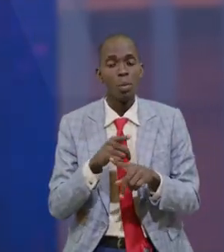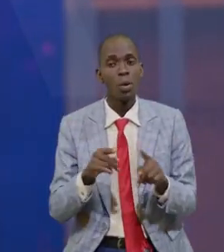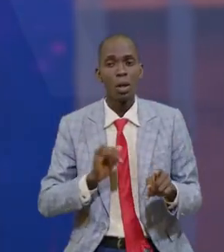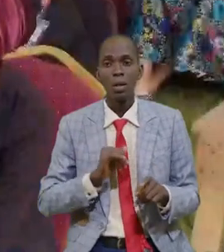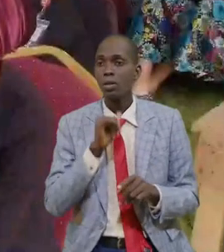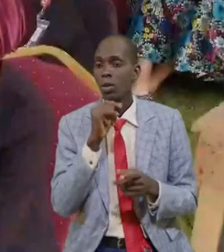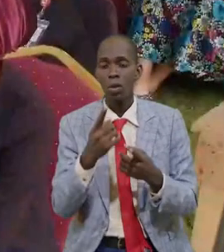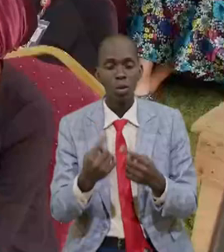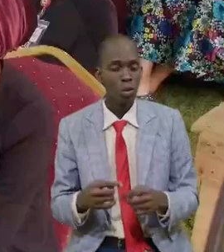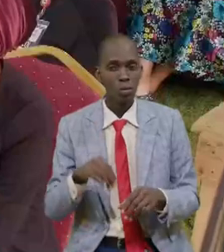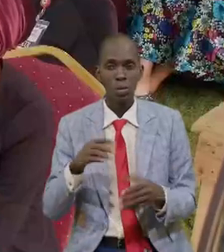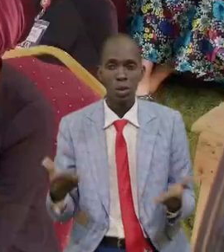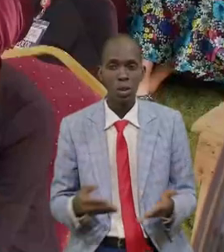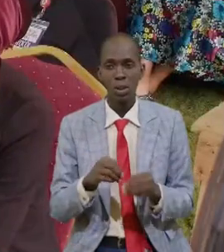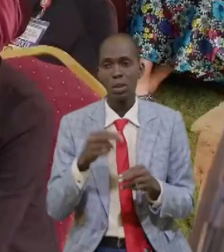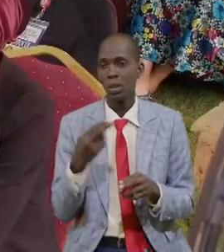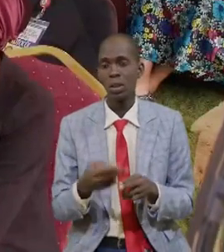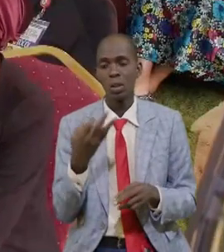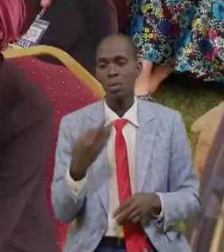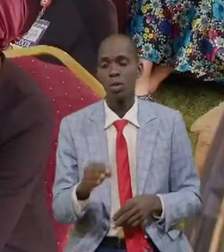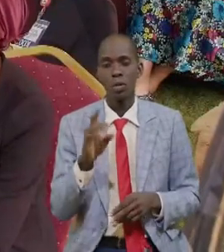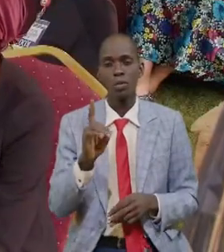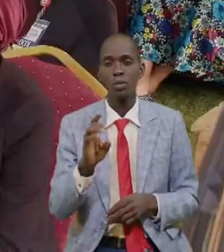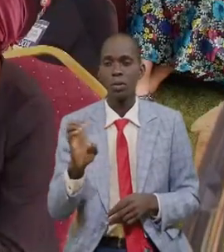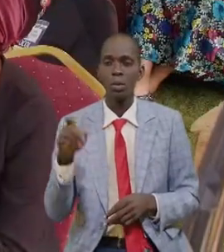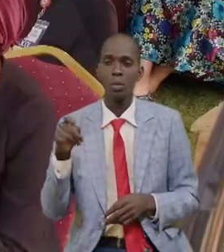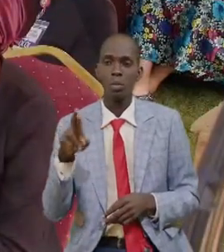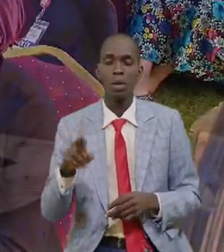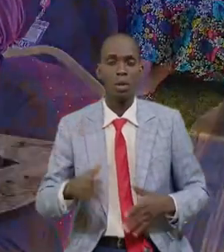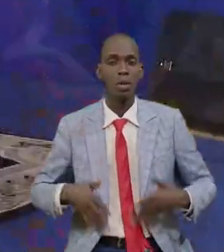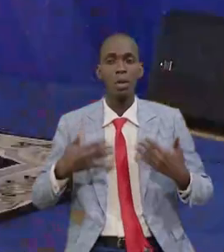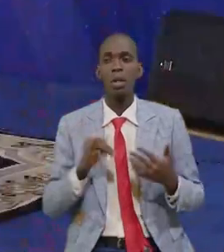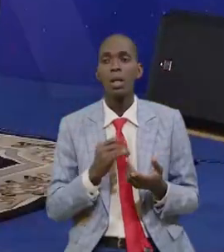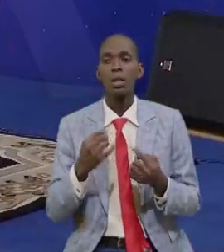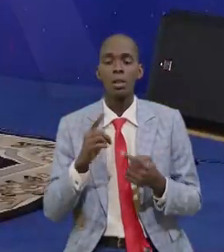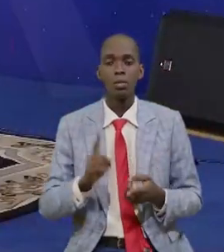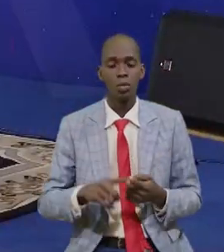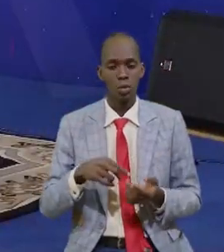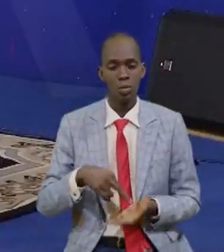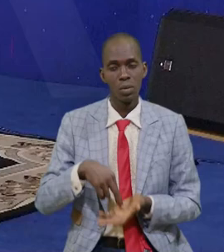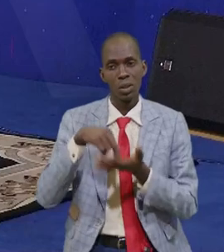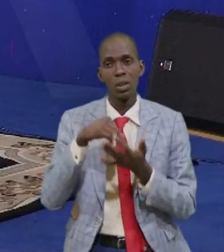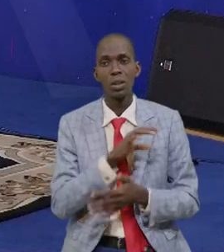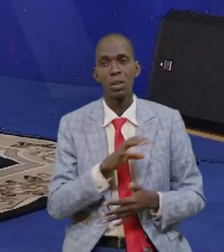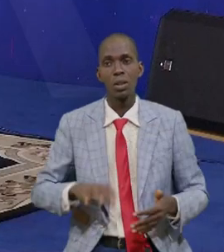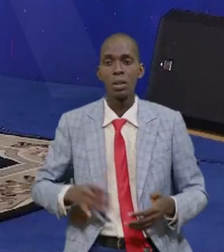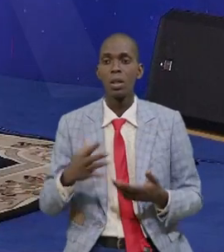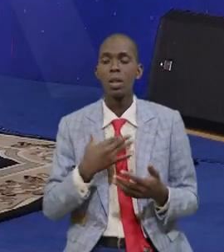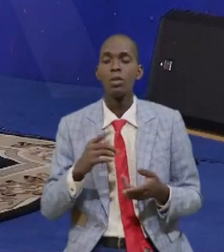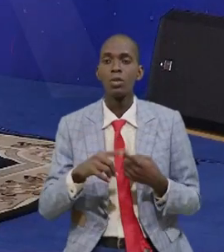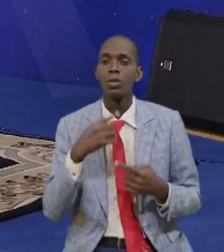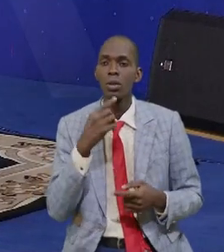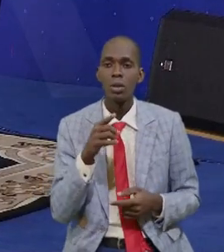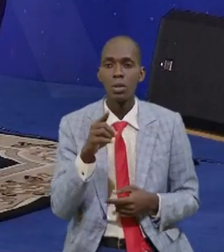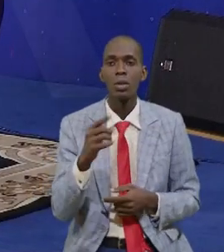of deeper life. I came to represent Christ, and I came to tell you the